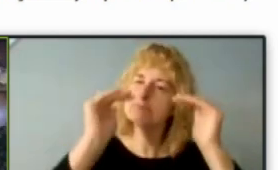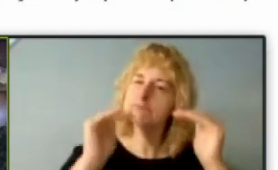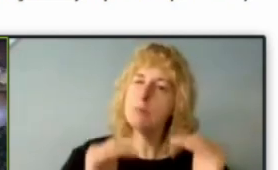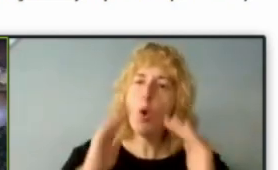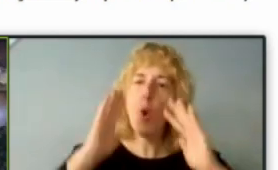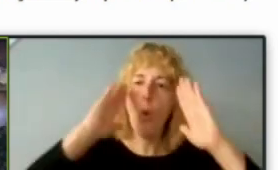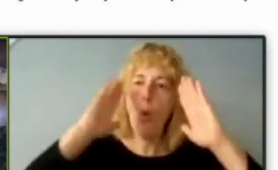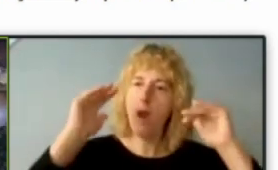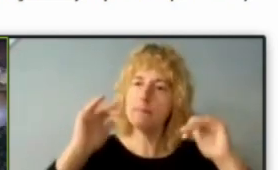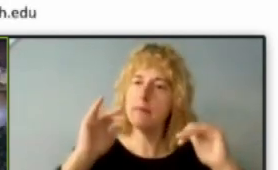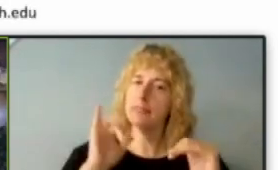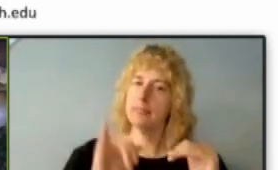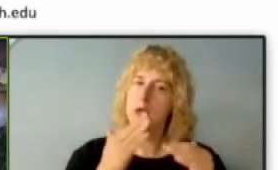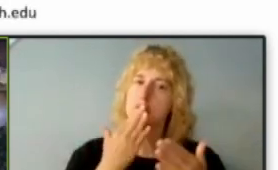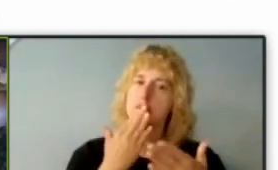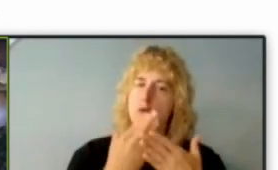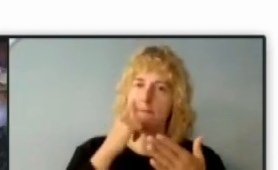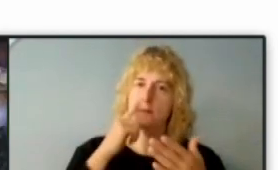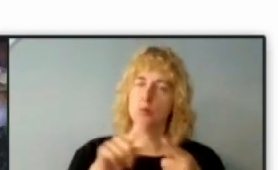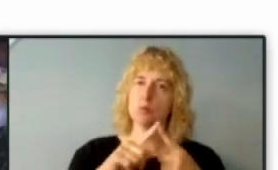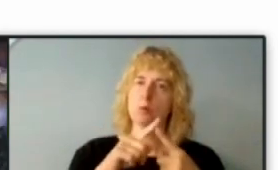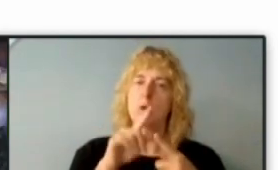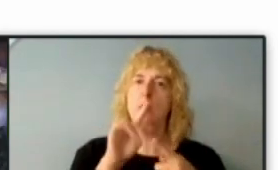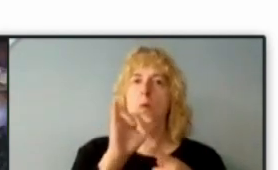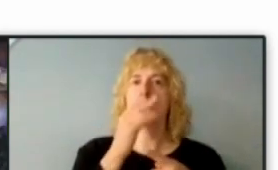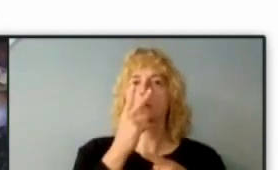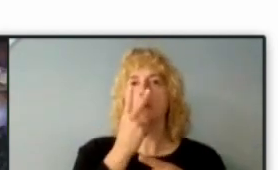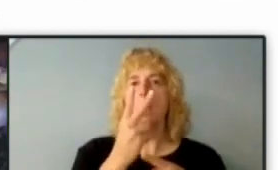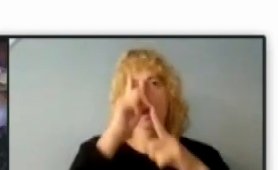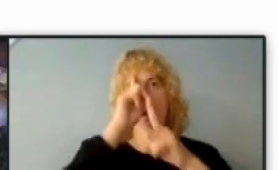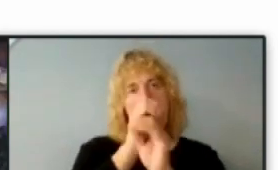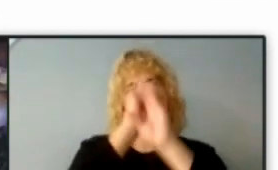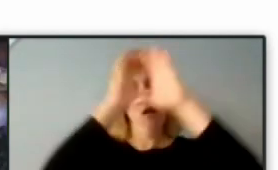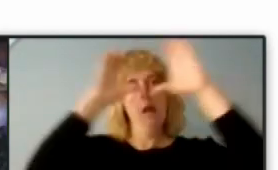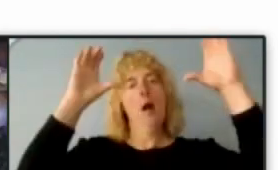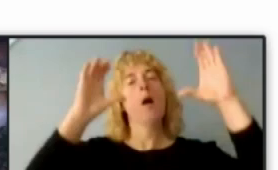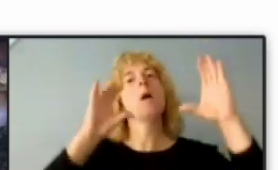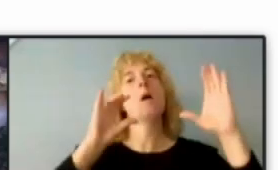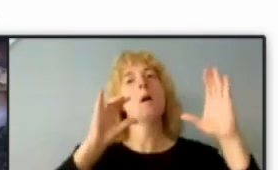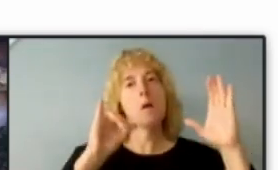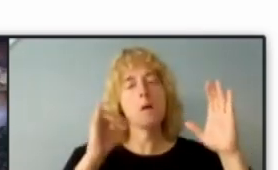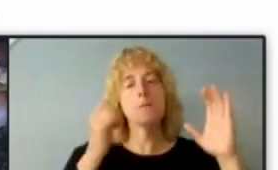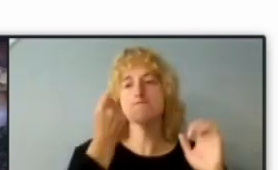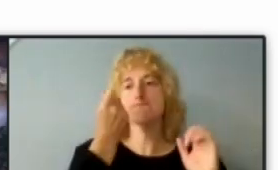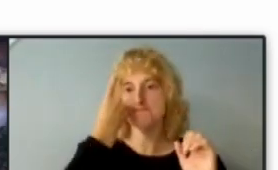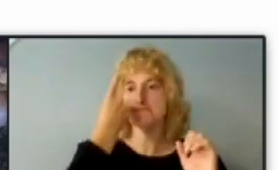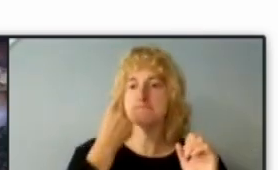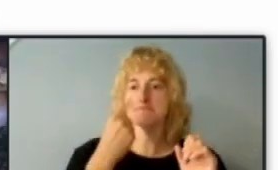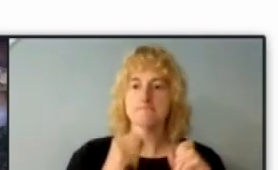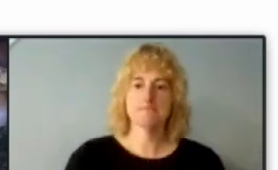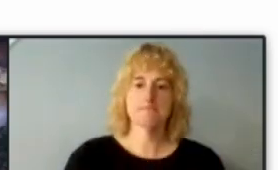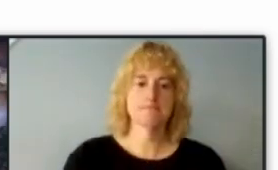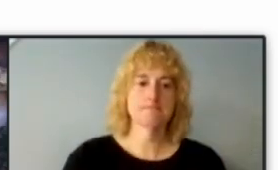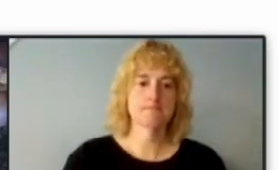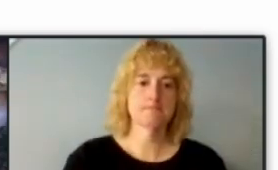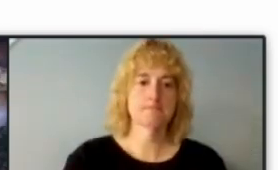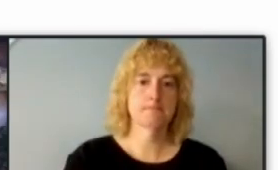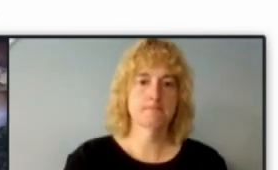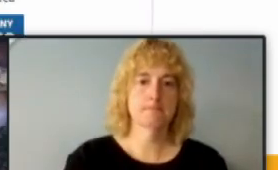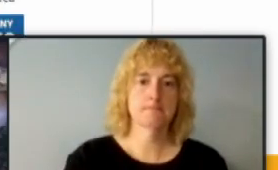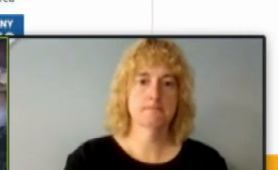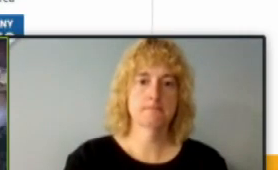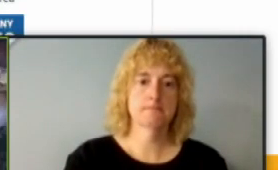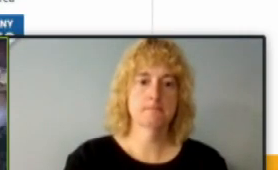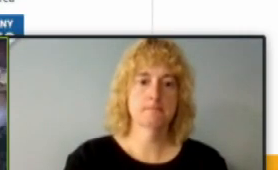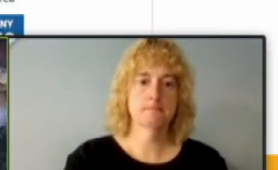useful. And then the very last thing I want to share is, actually, that's specifically stated in the transportation.